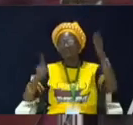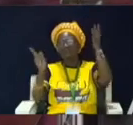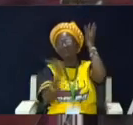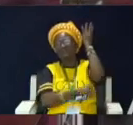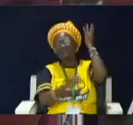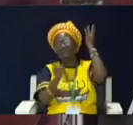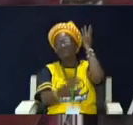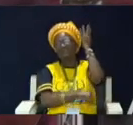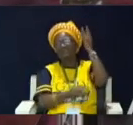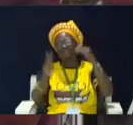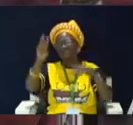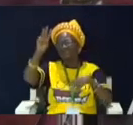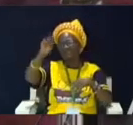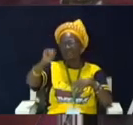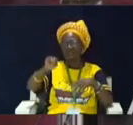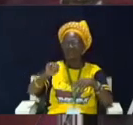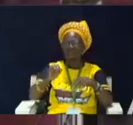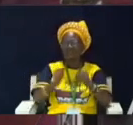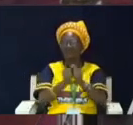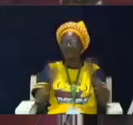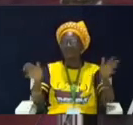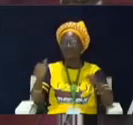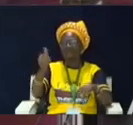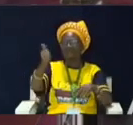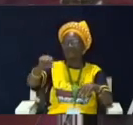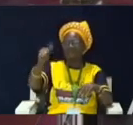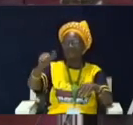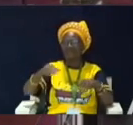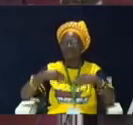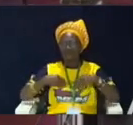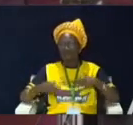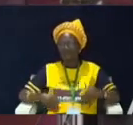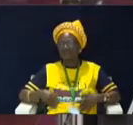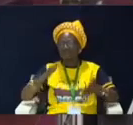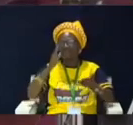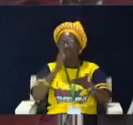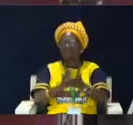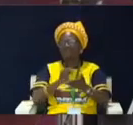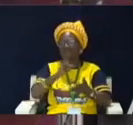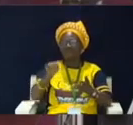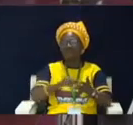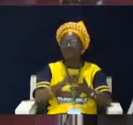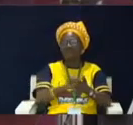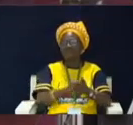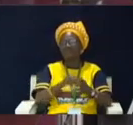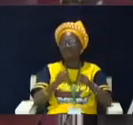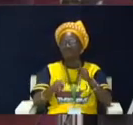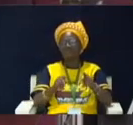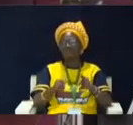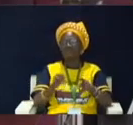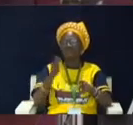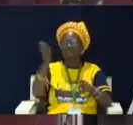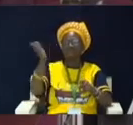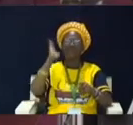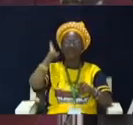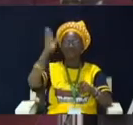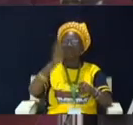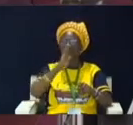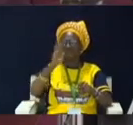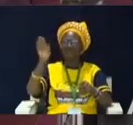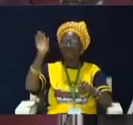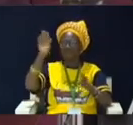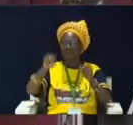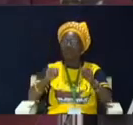without anybody stopping those people, there would be no more laboring without pay,